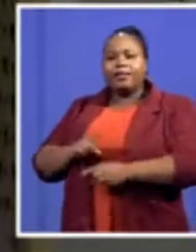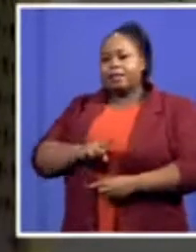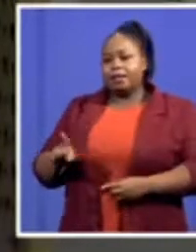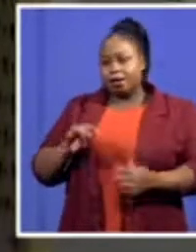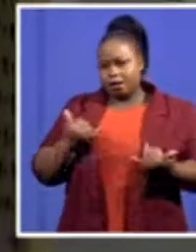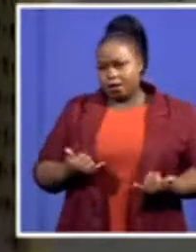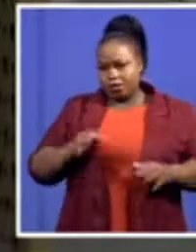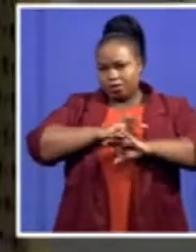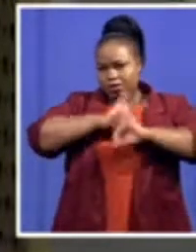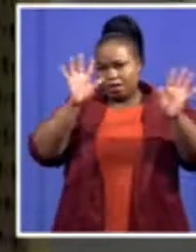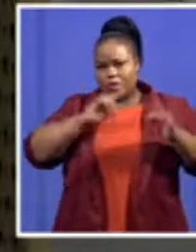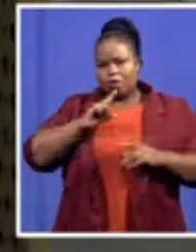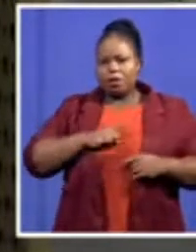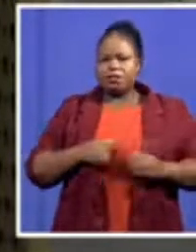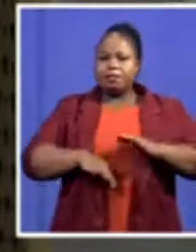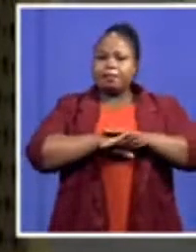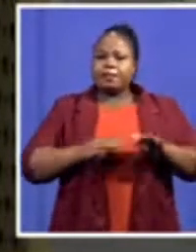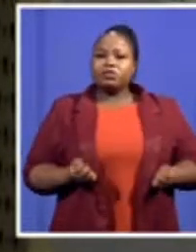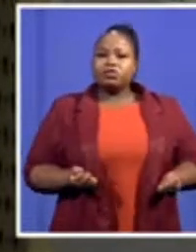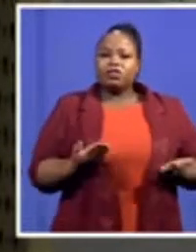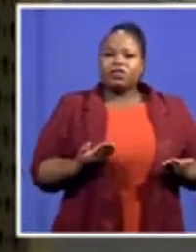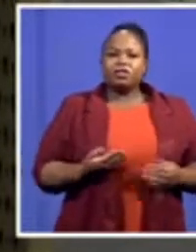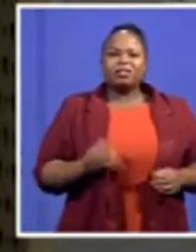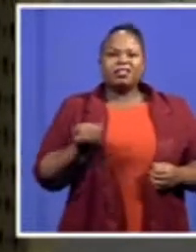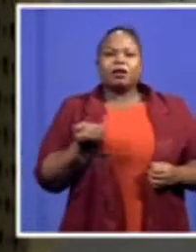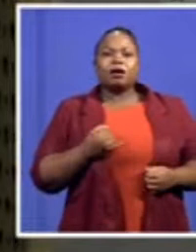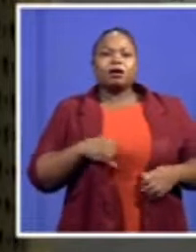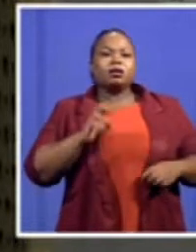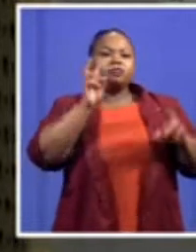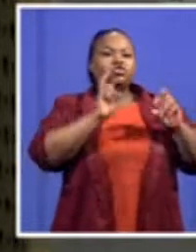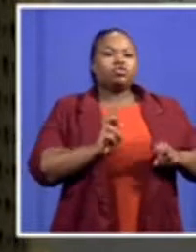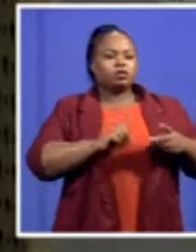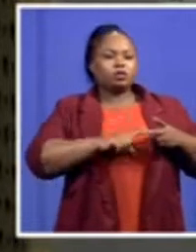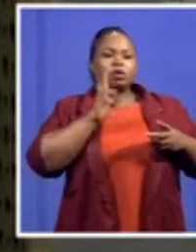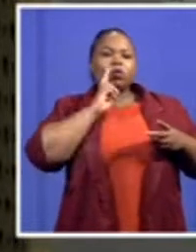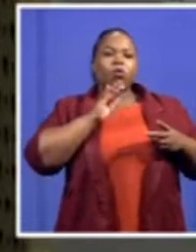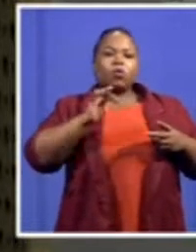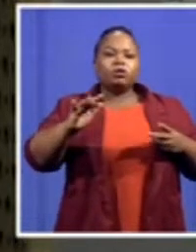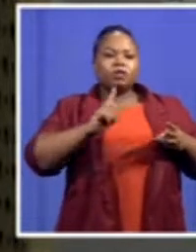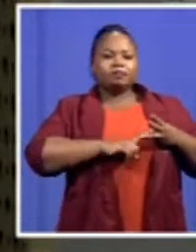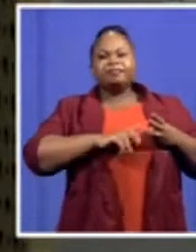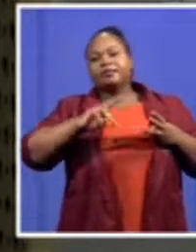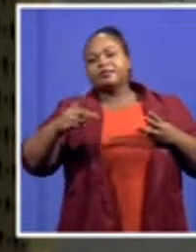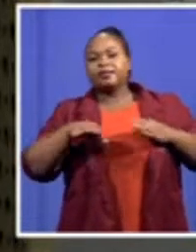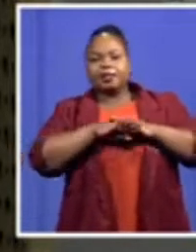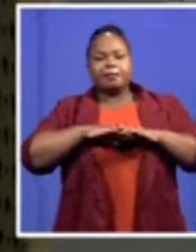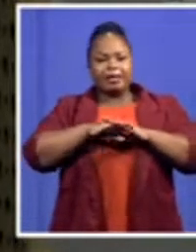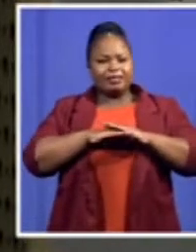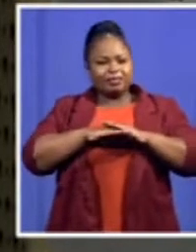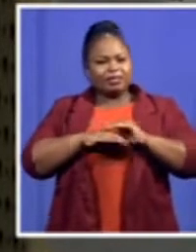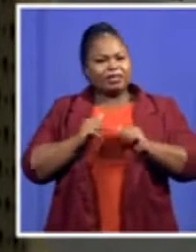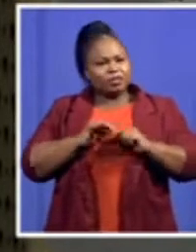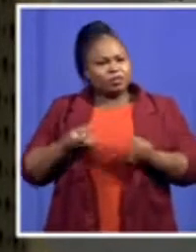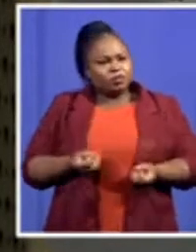services such as electricity, clean running water, as well as provision of other basic infrastructure to previously